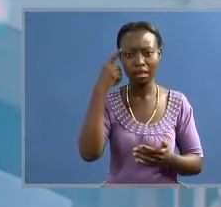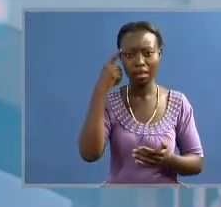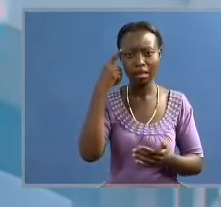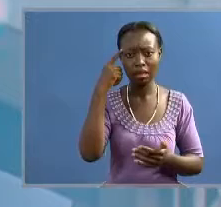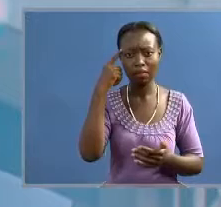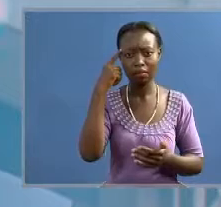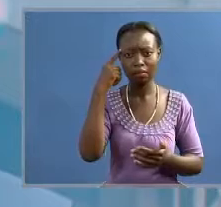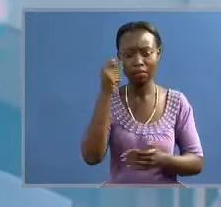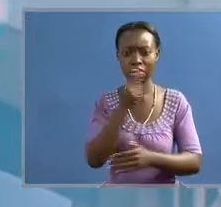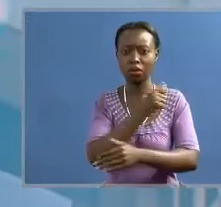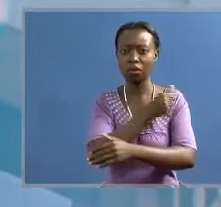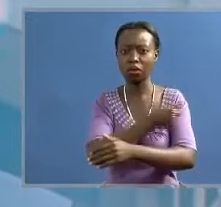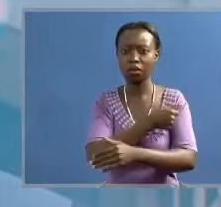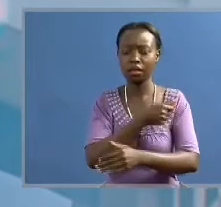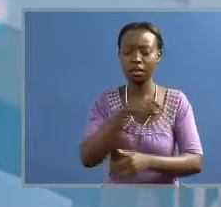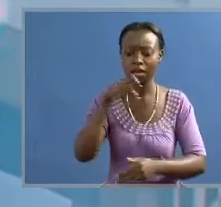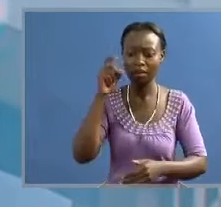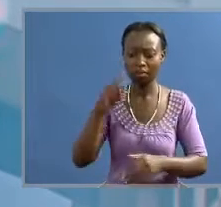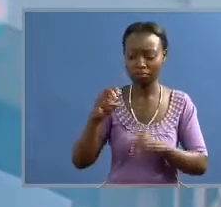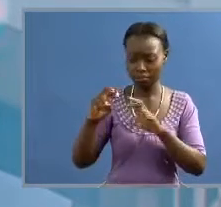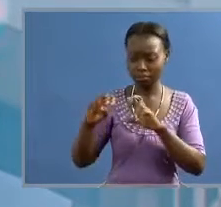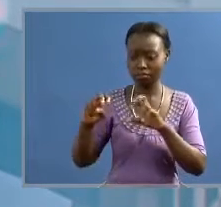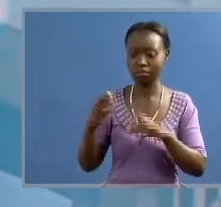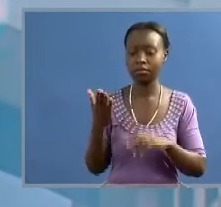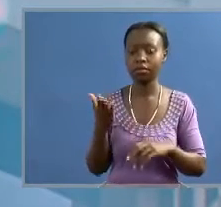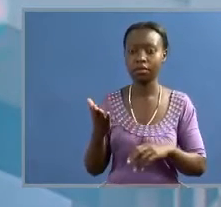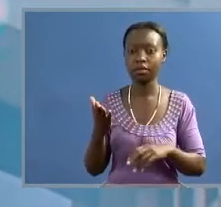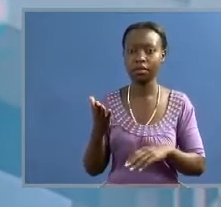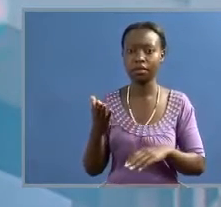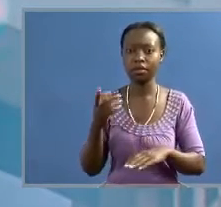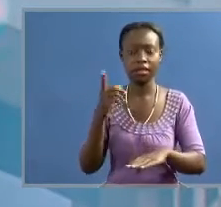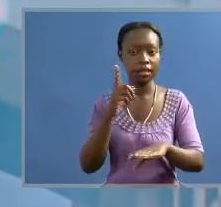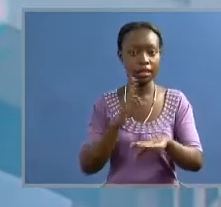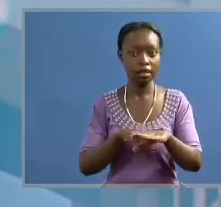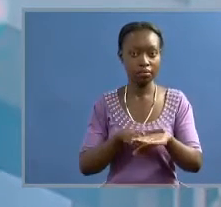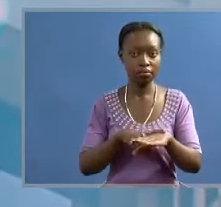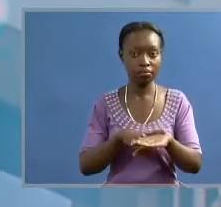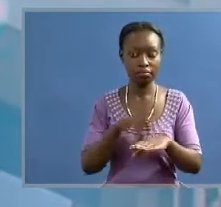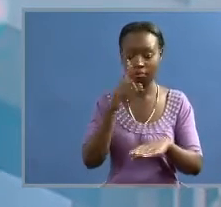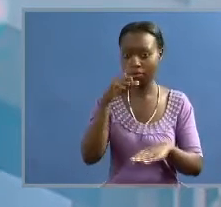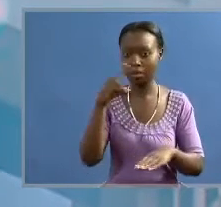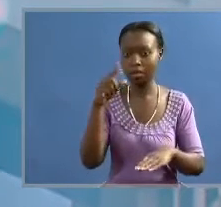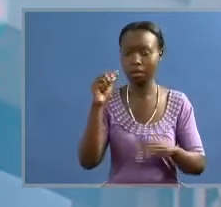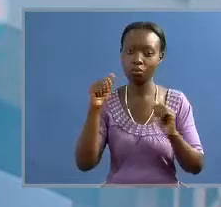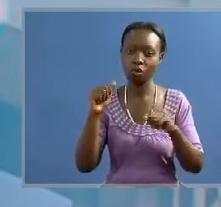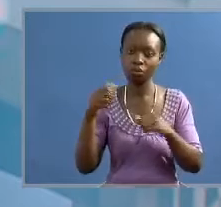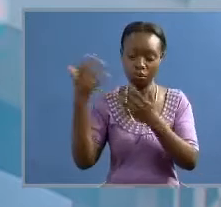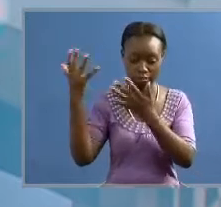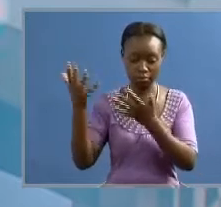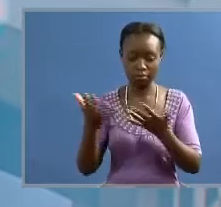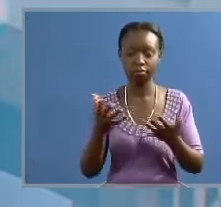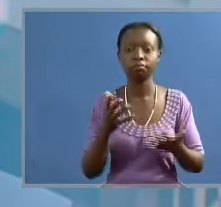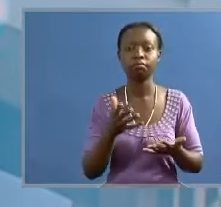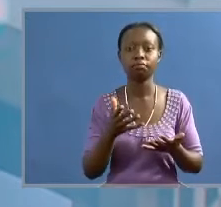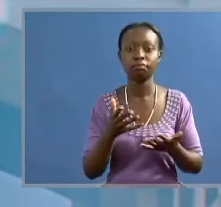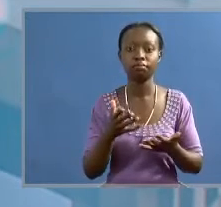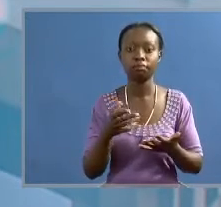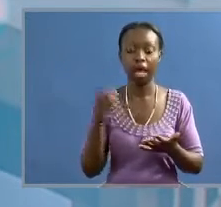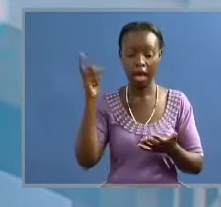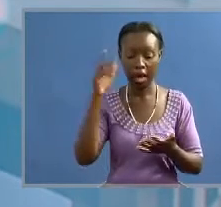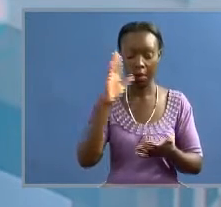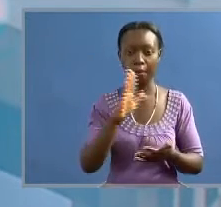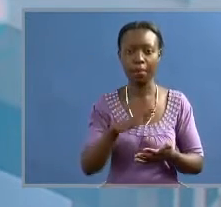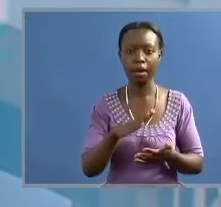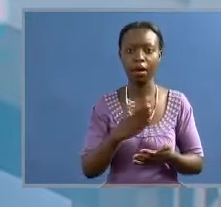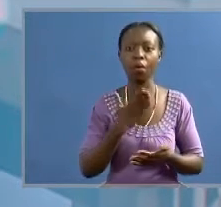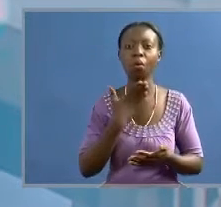the authorities have to assess the situation, and when it is the right situation, they can be able to bring them back to Kenya. We would all love